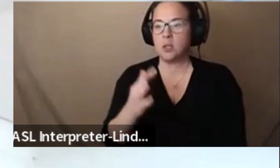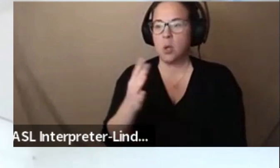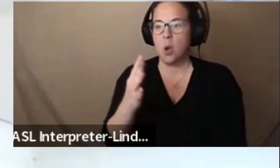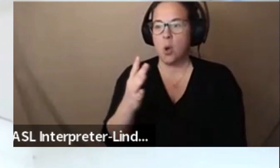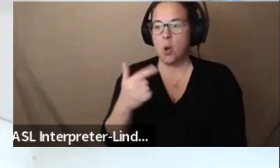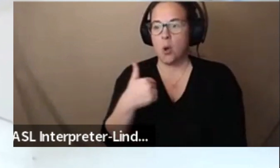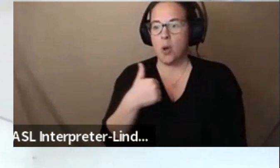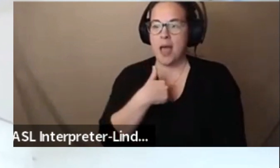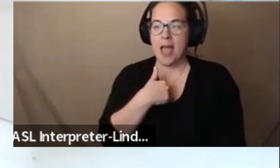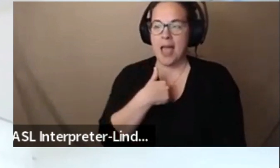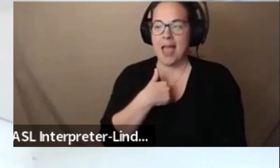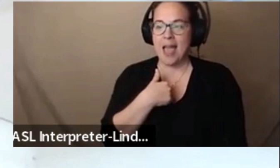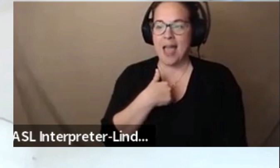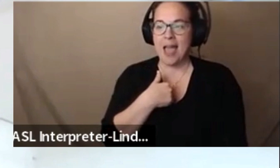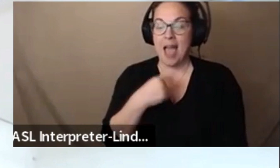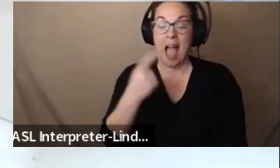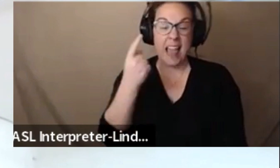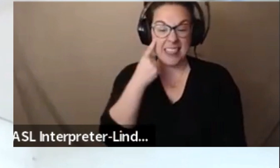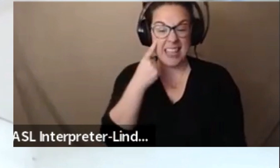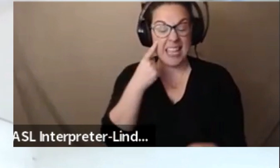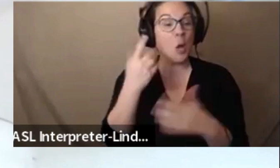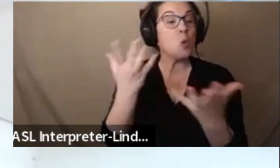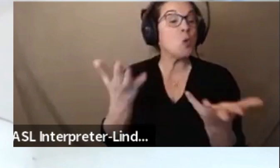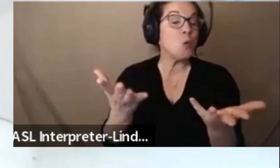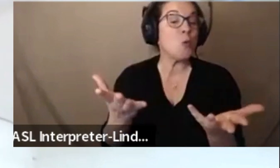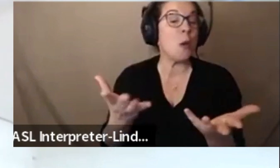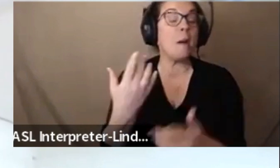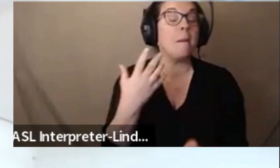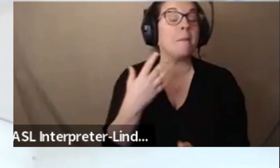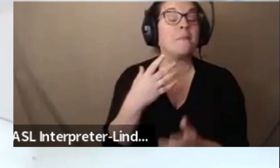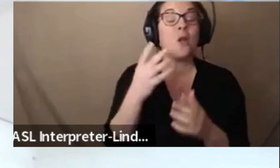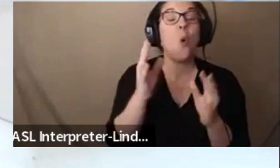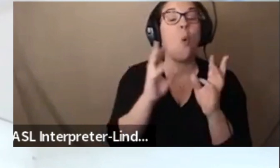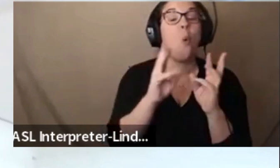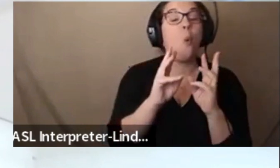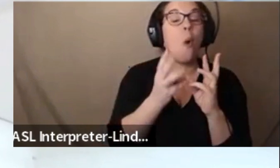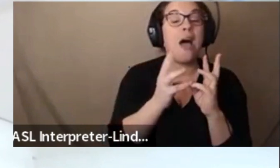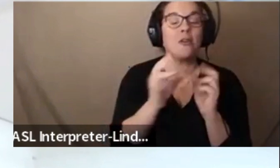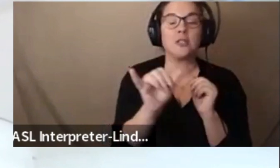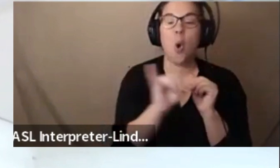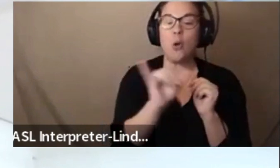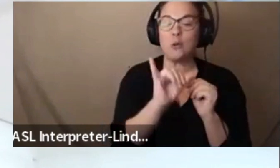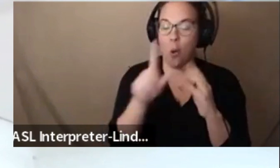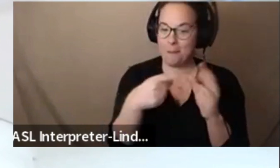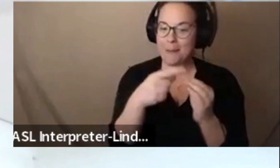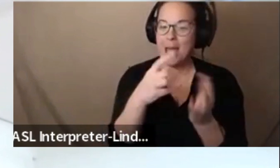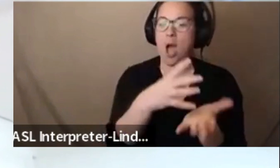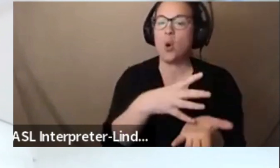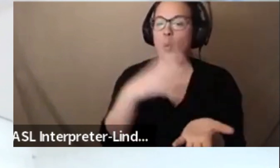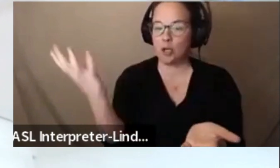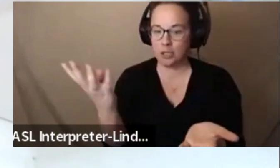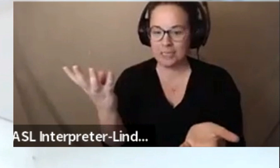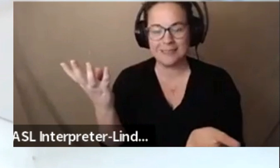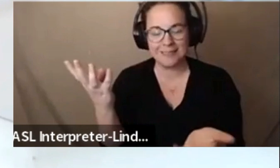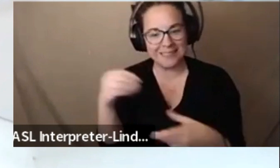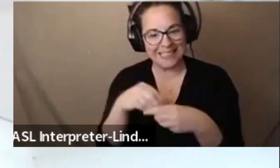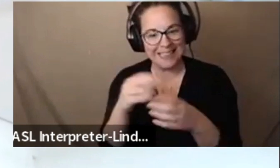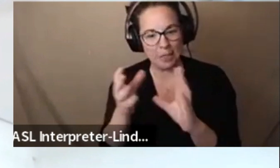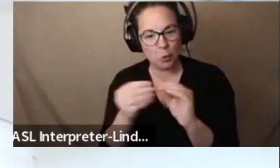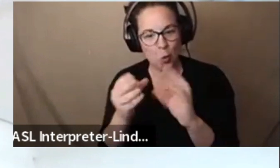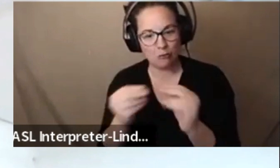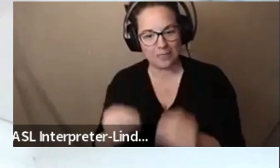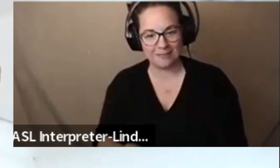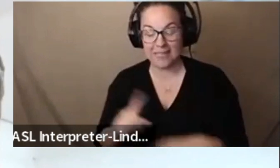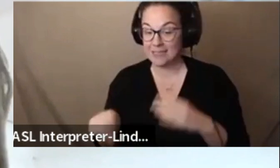And I'm gonna just be radical and say, I think weather is queerness in these stories. It's about